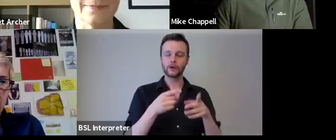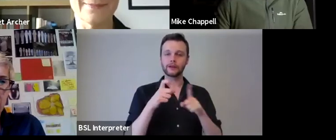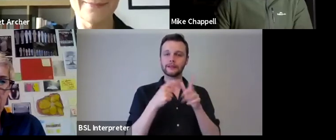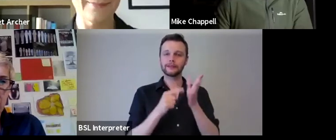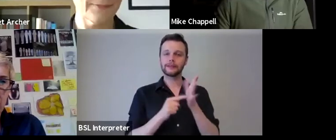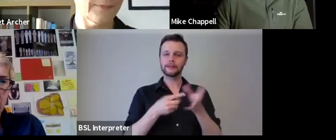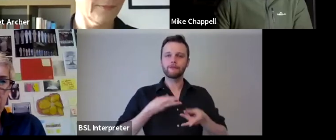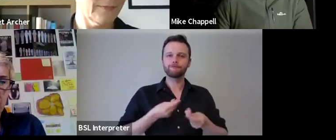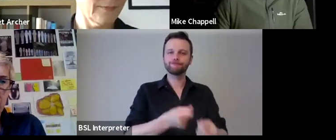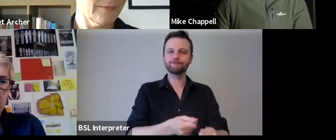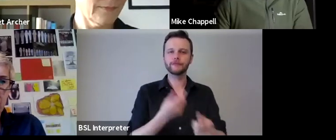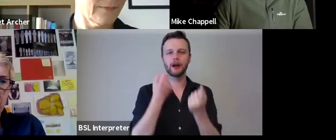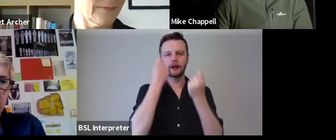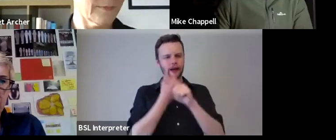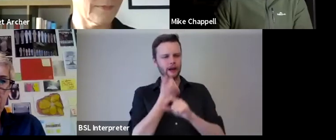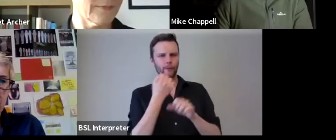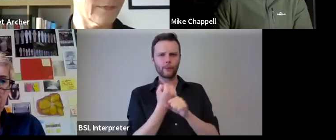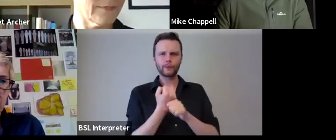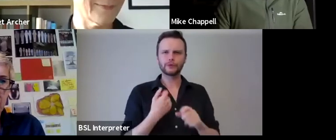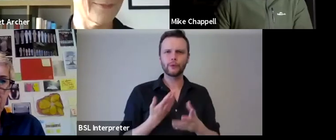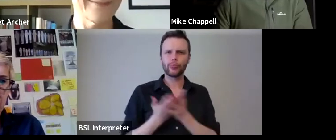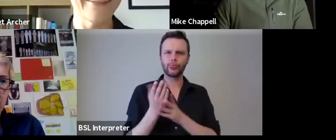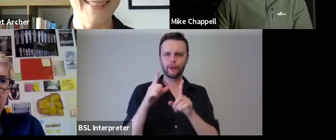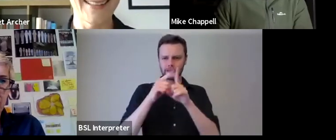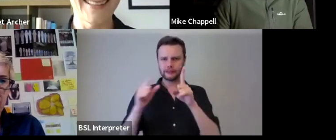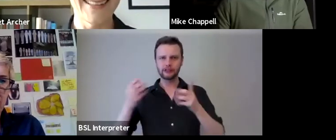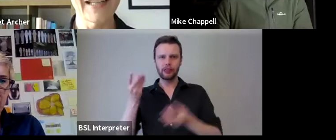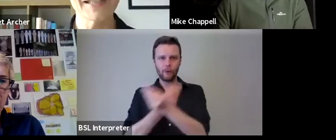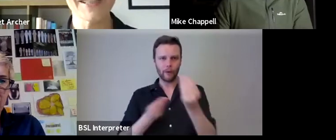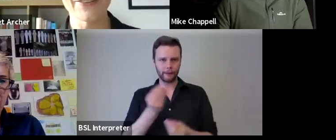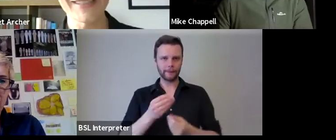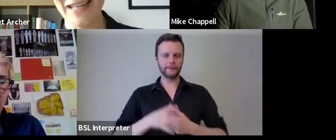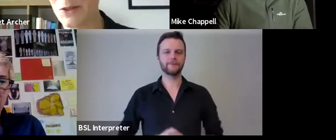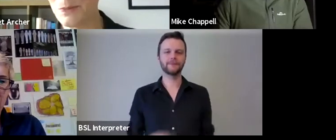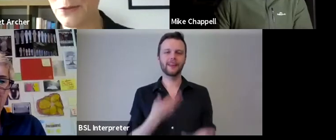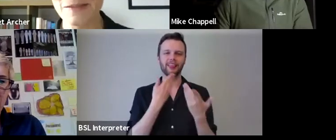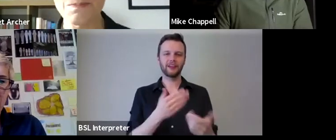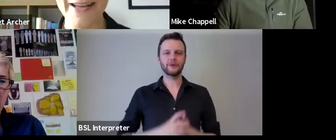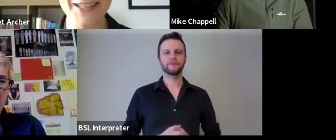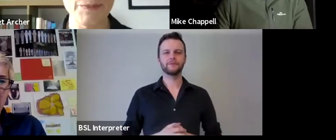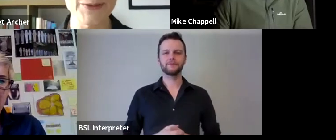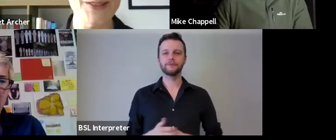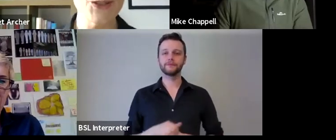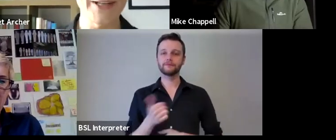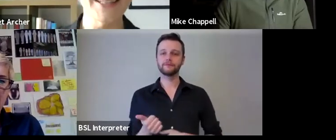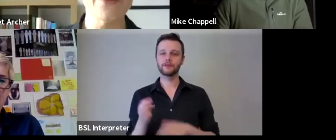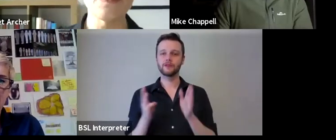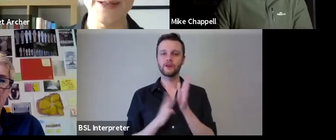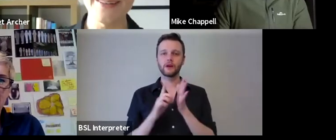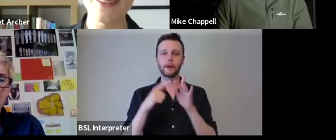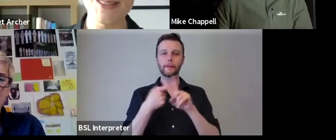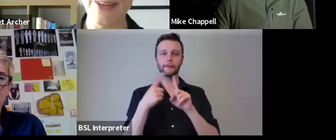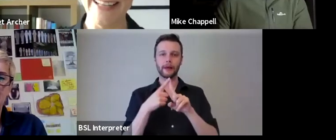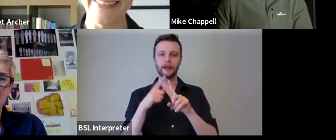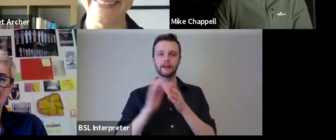we understand what we do and what we mean in a digital economy. Thanks, Janet. Thanks, Chris. And I'll move on to Mike Chappell, who's joining us